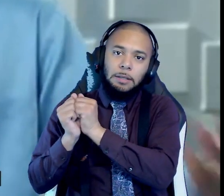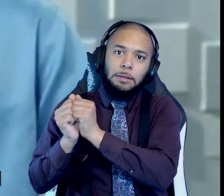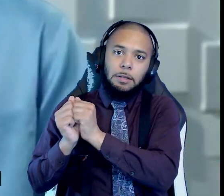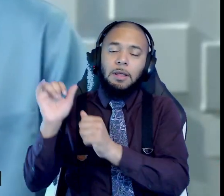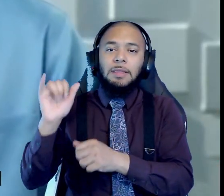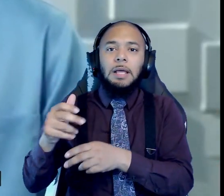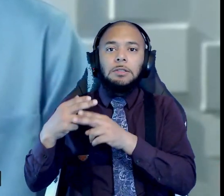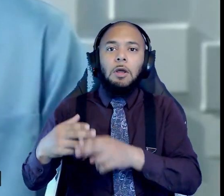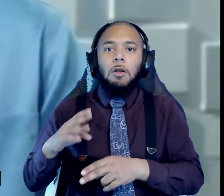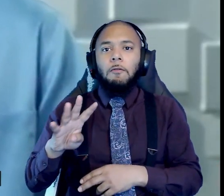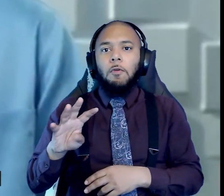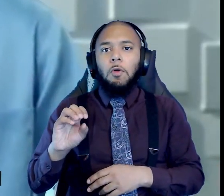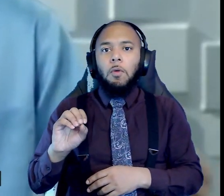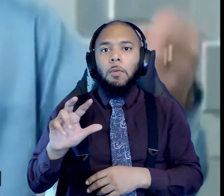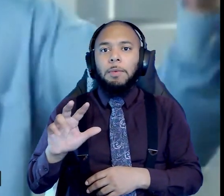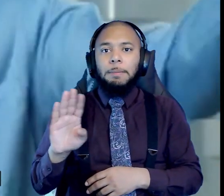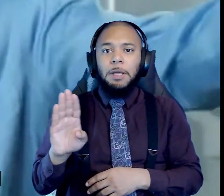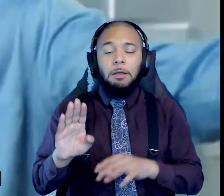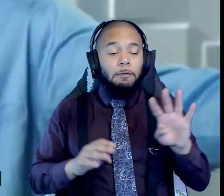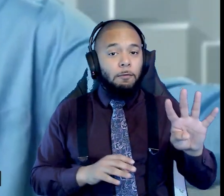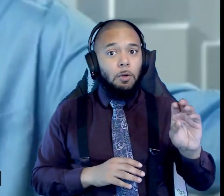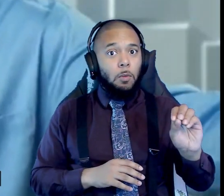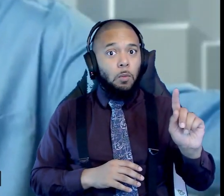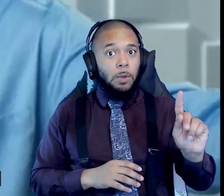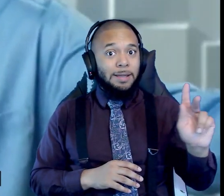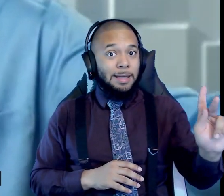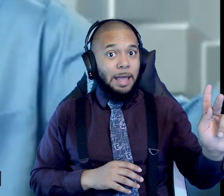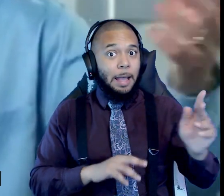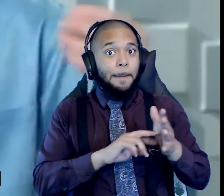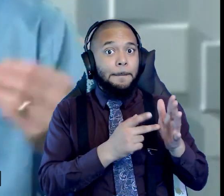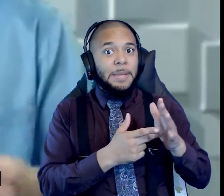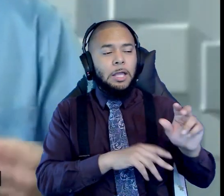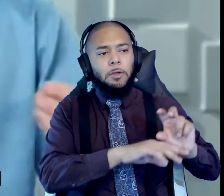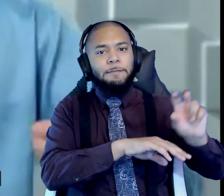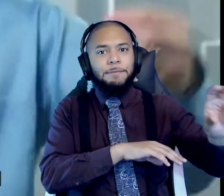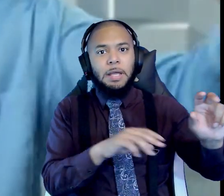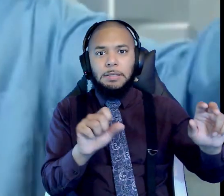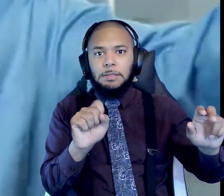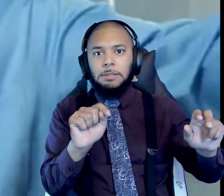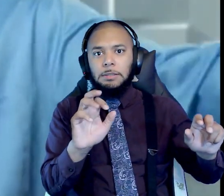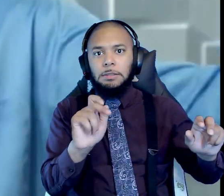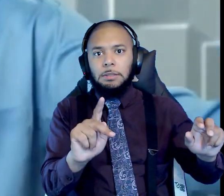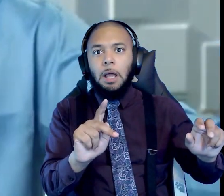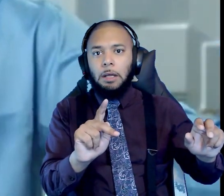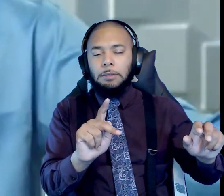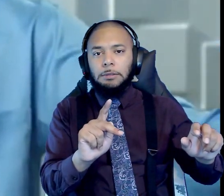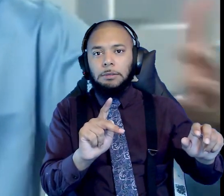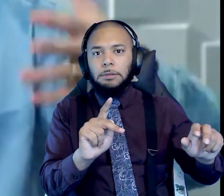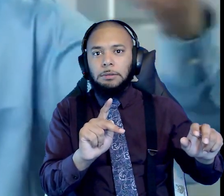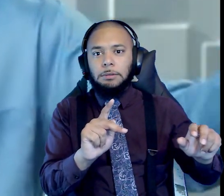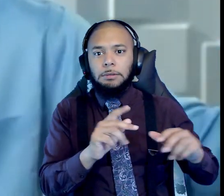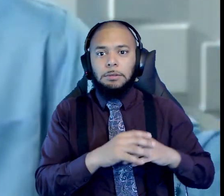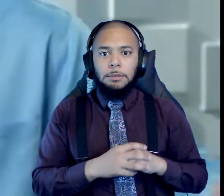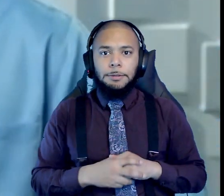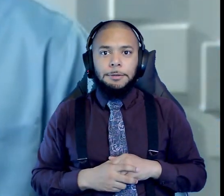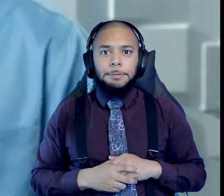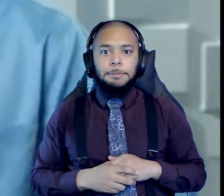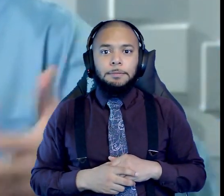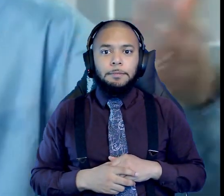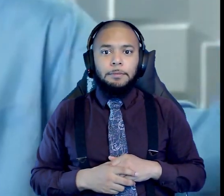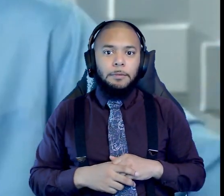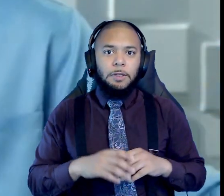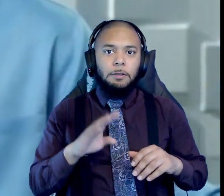a 401 K is I'm going to go invest in the stock market now any money that you invest in either one